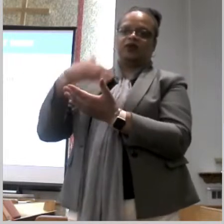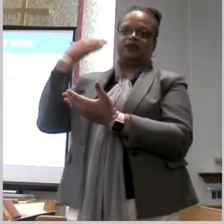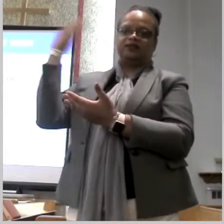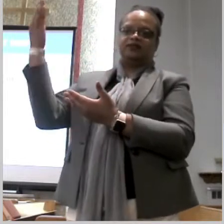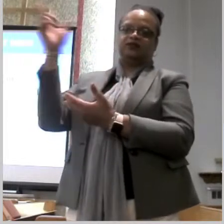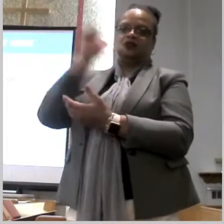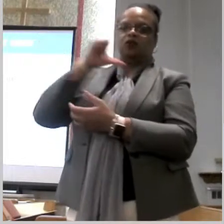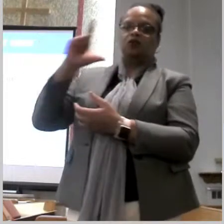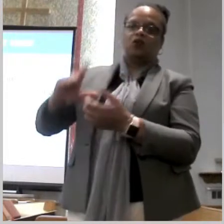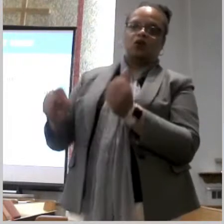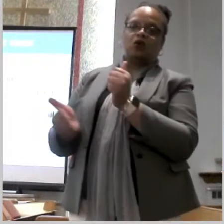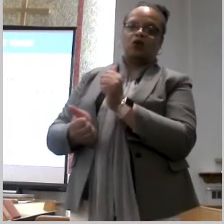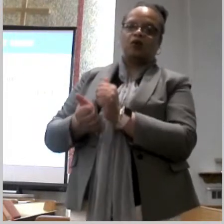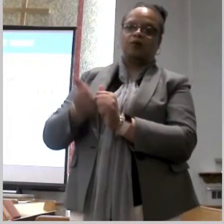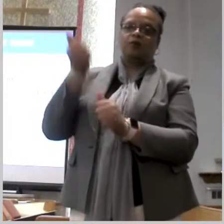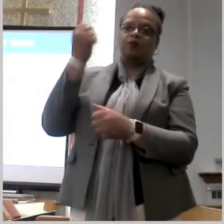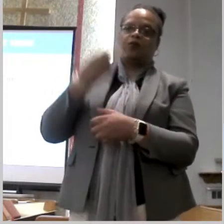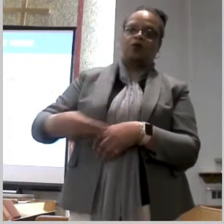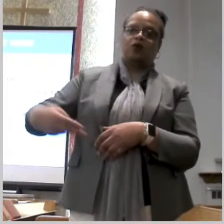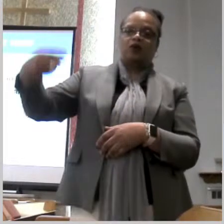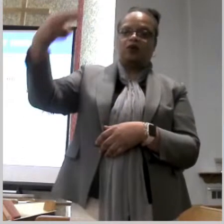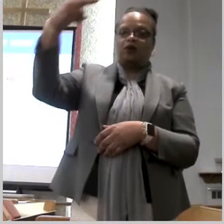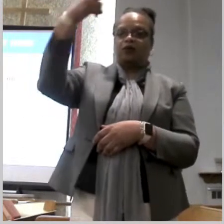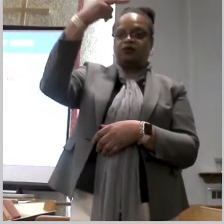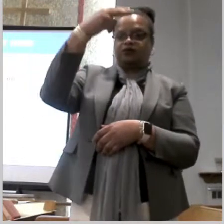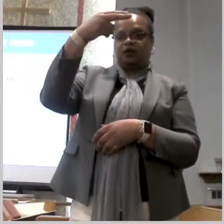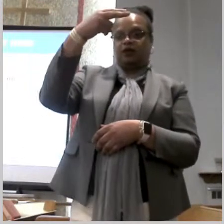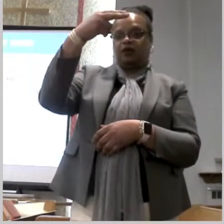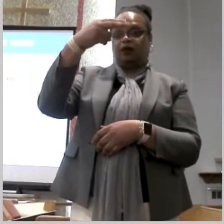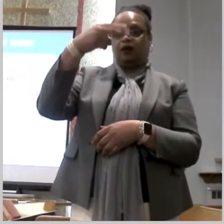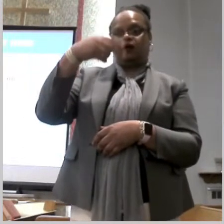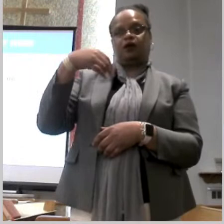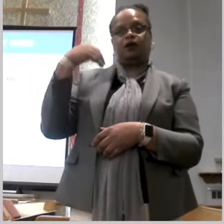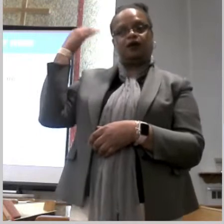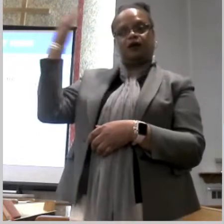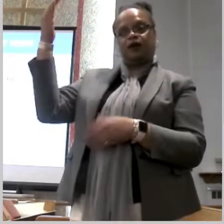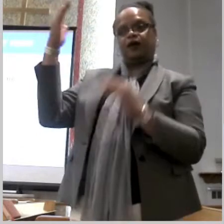with praises, Lord, Most